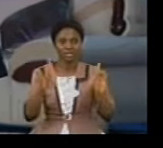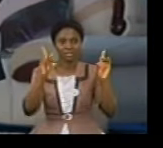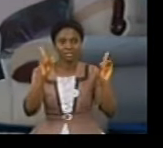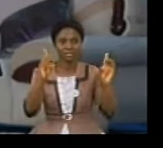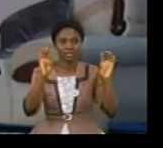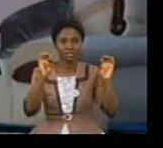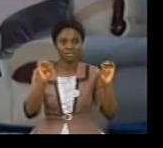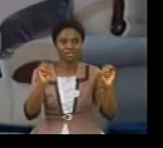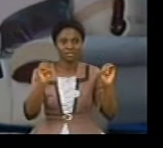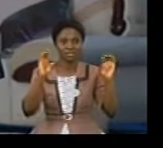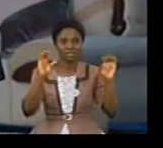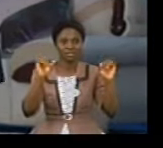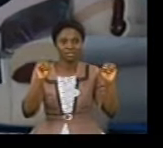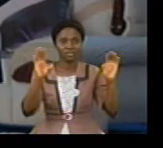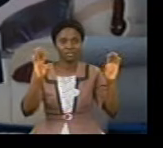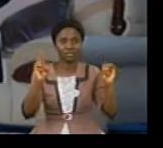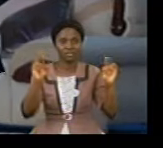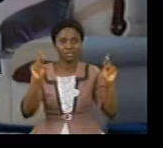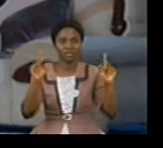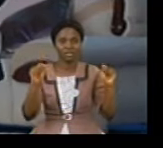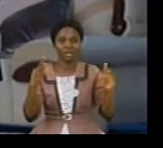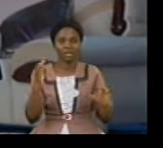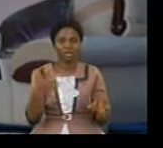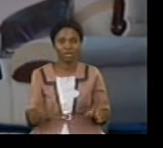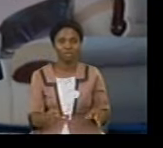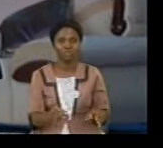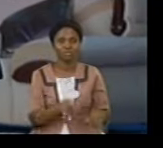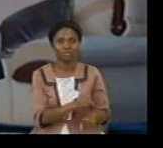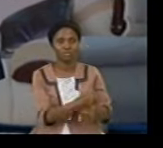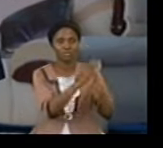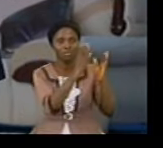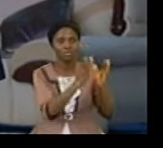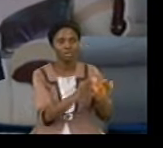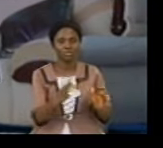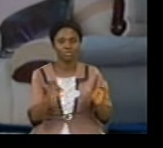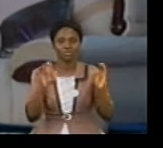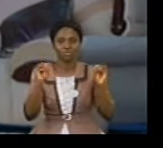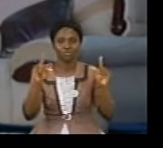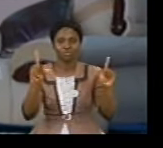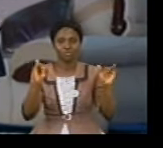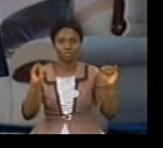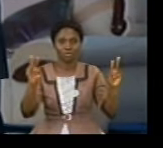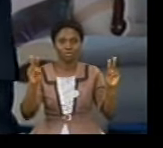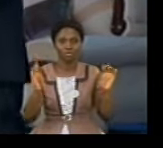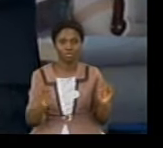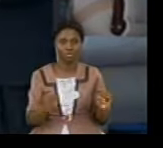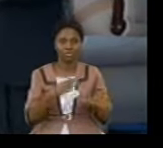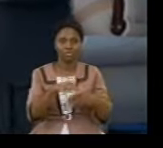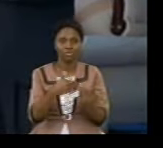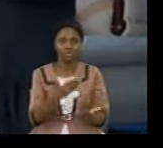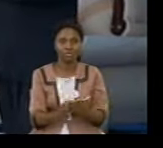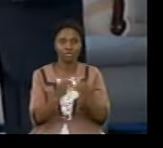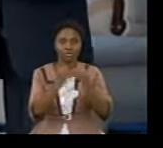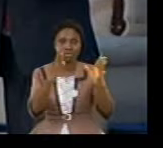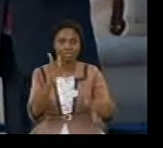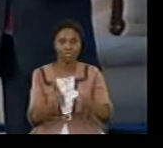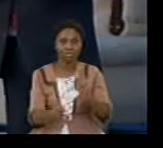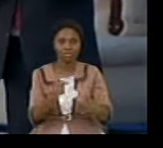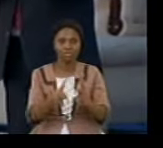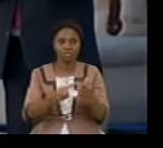whole multitude of the disciples began to rejoice and to